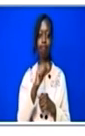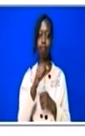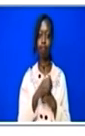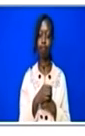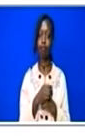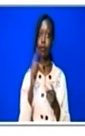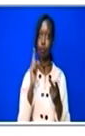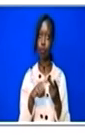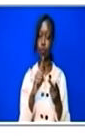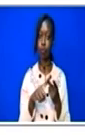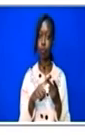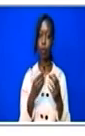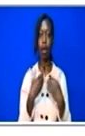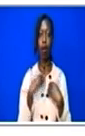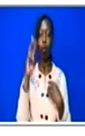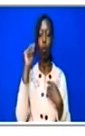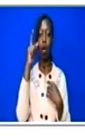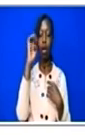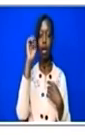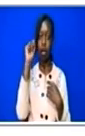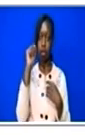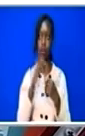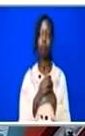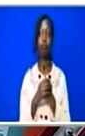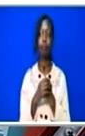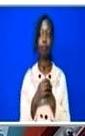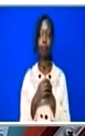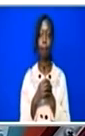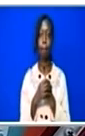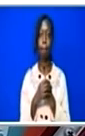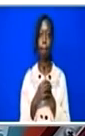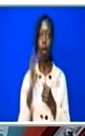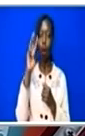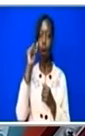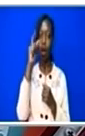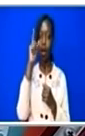Number 2, we have wax. Okay? Wax.